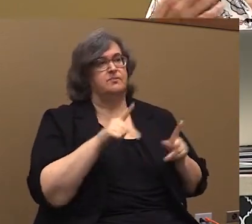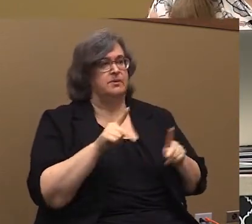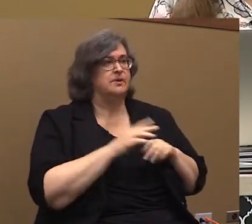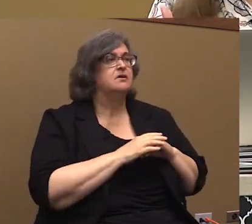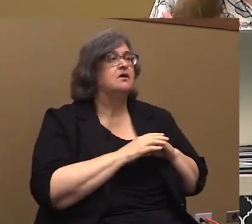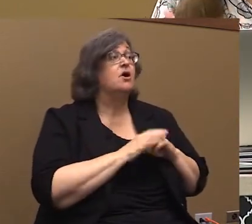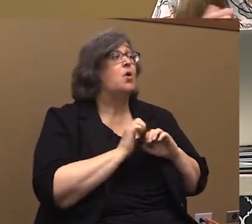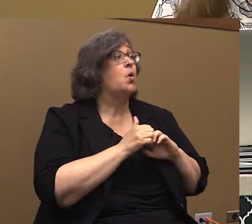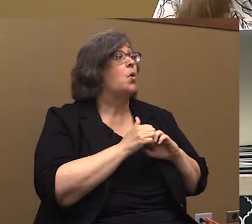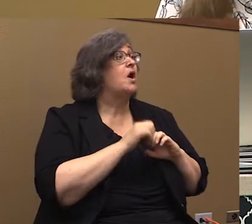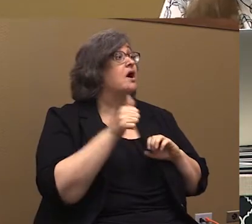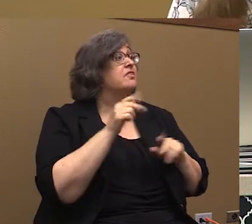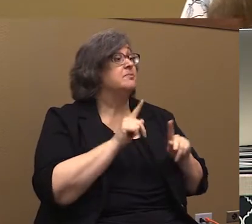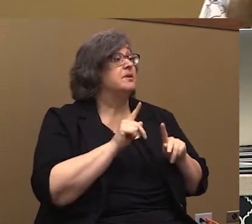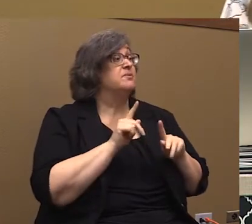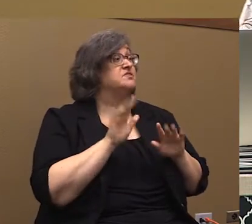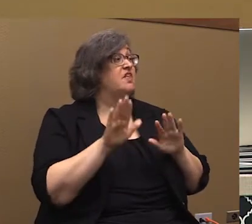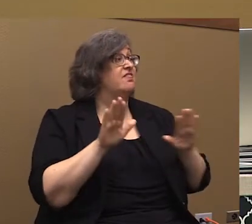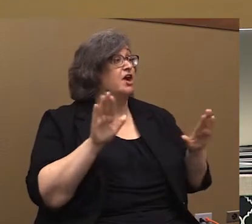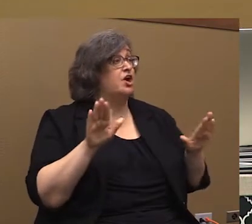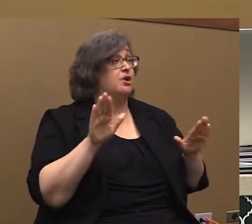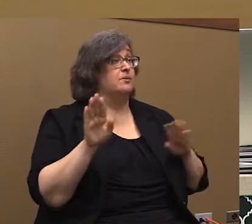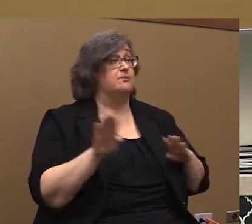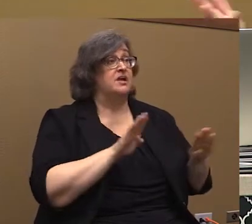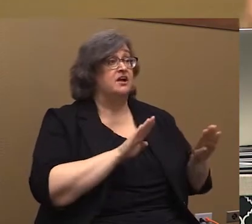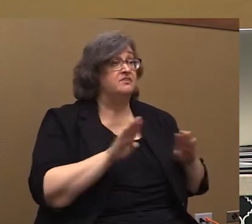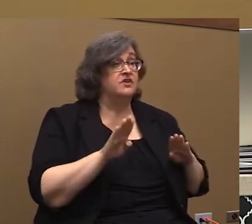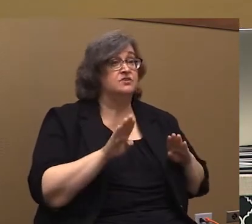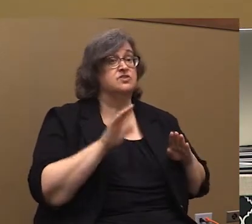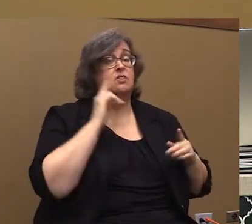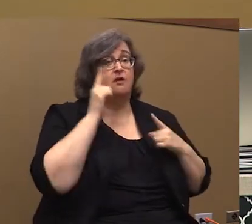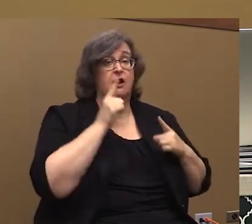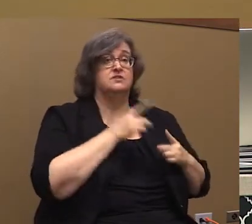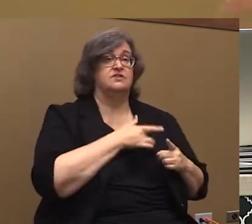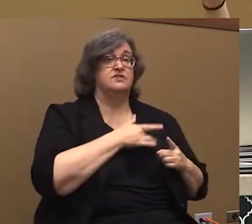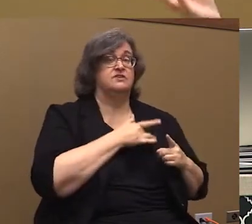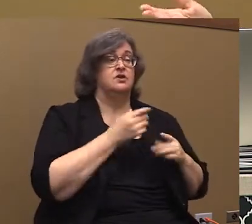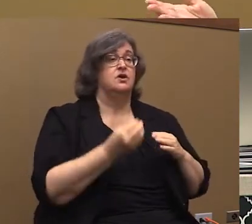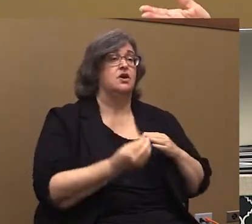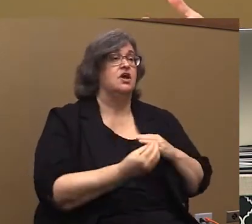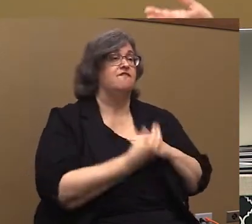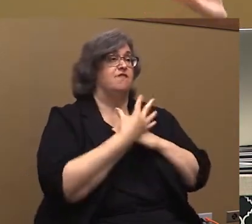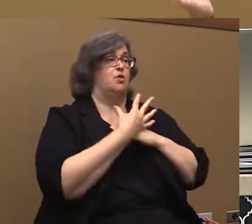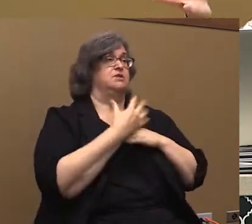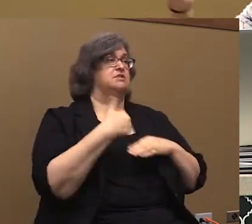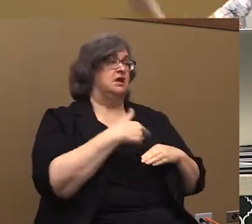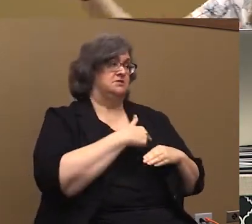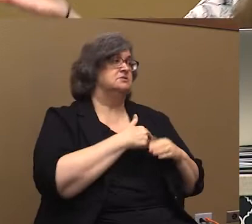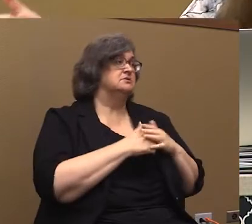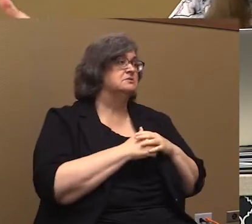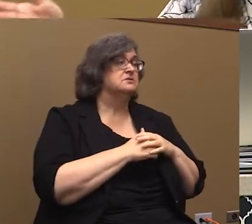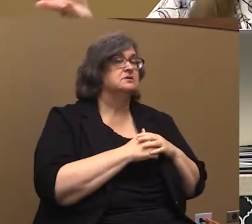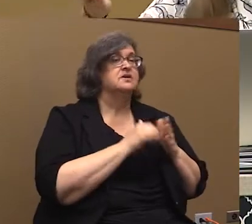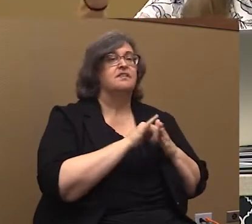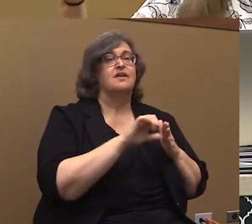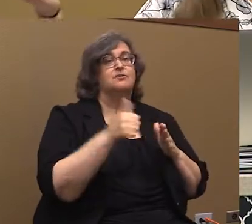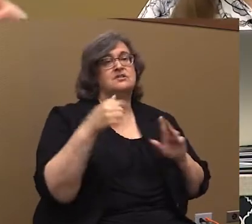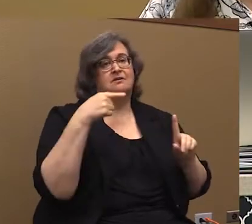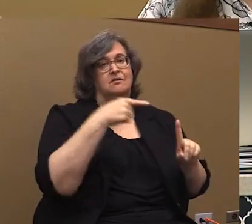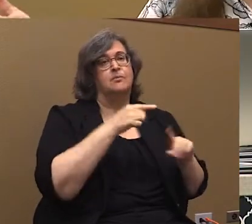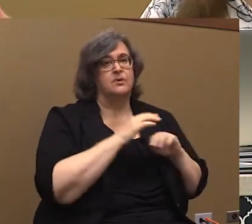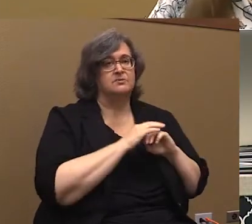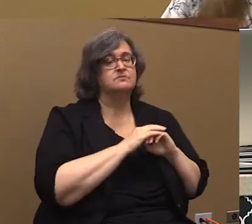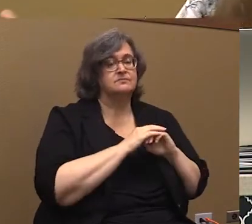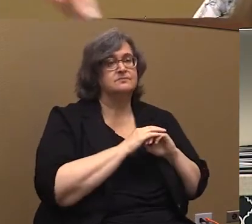when we're conveying the thoughts and feelings of other people, or how other people's behaviors